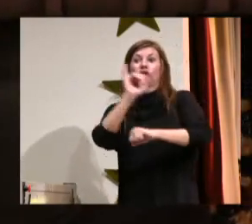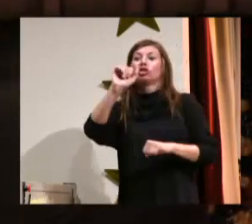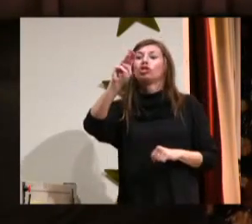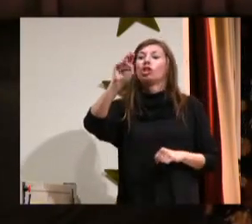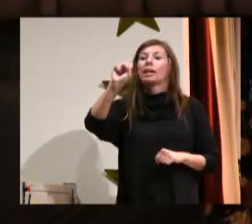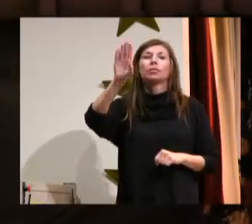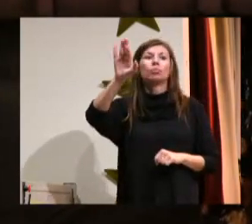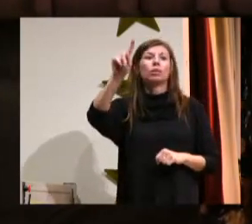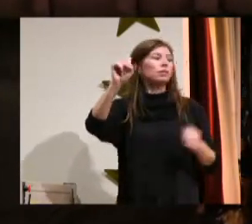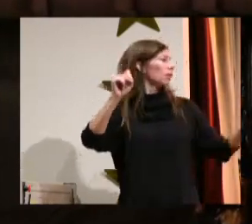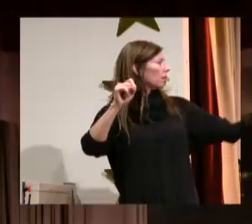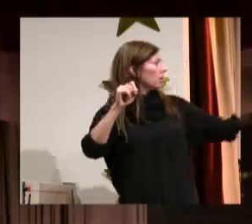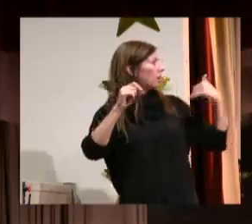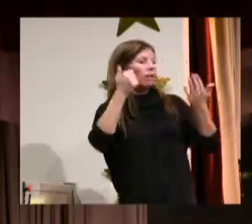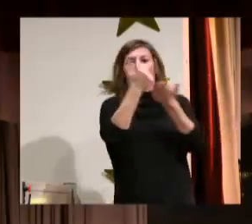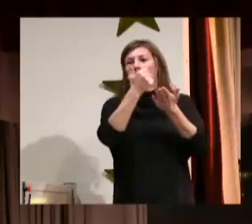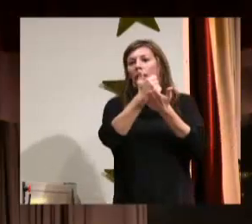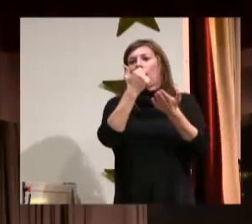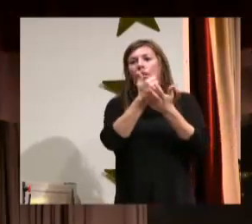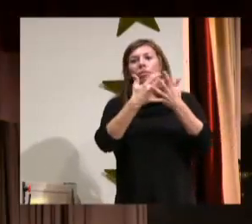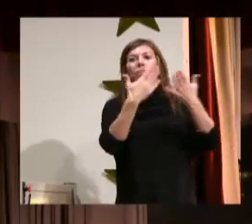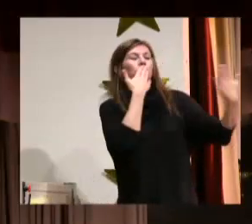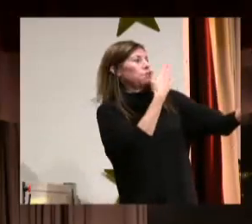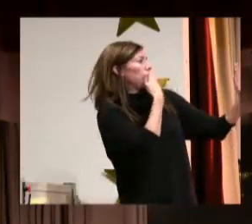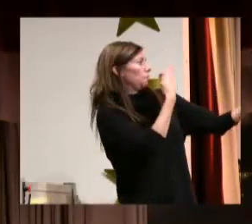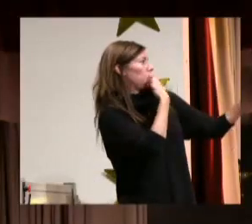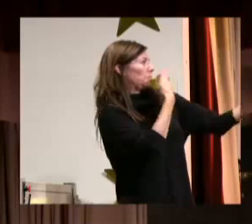out? Thank you, James.